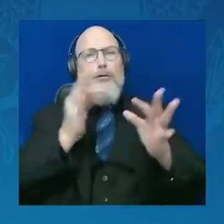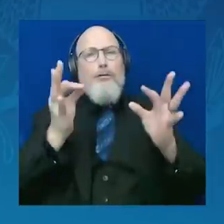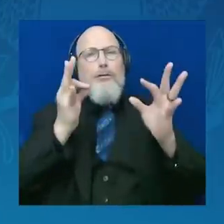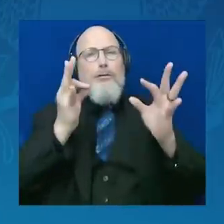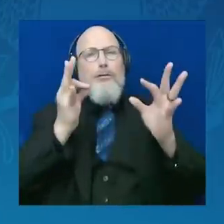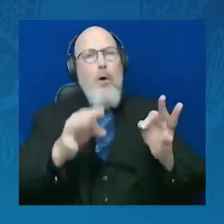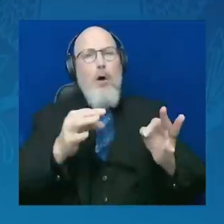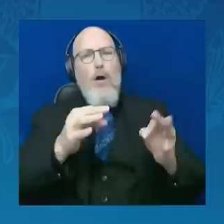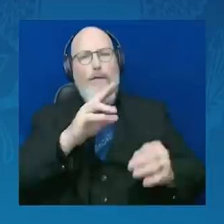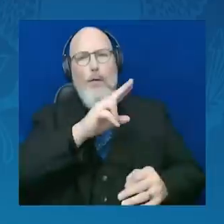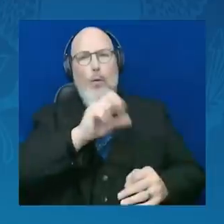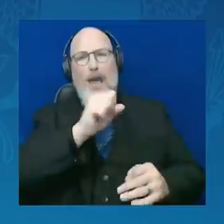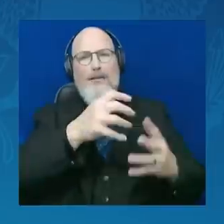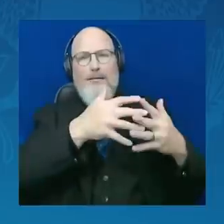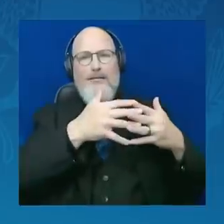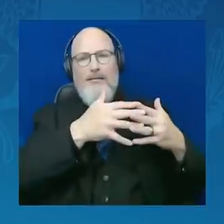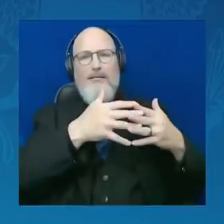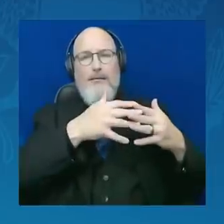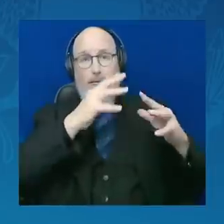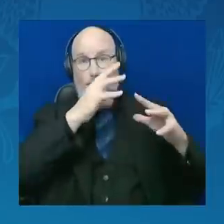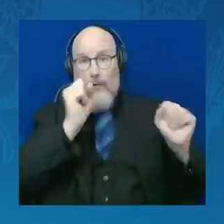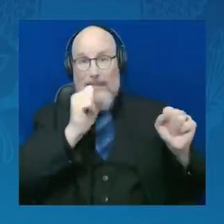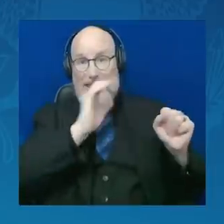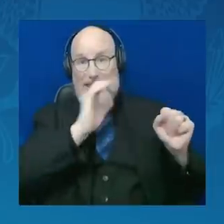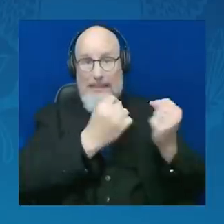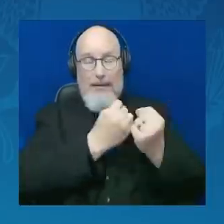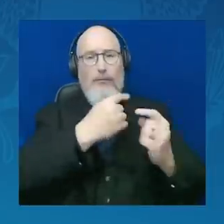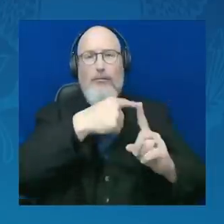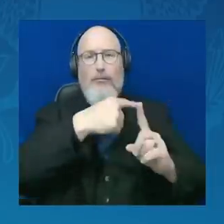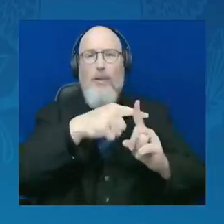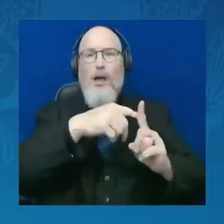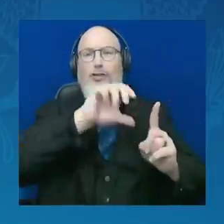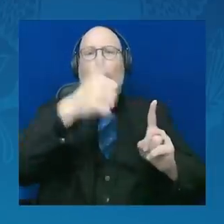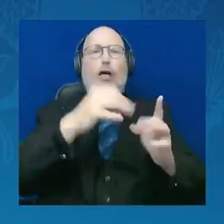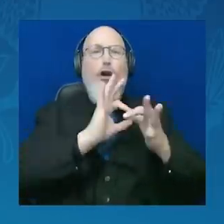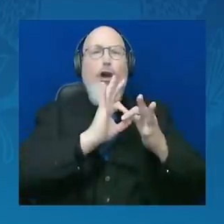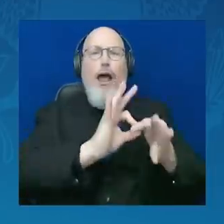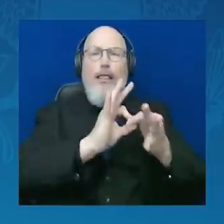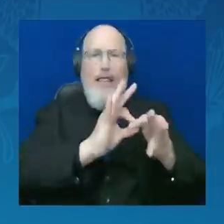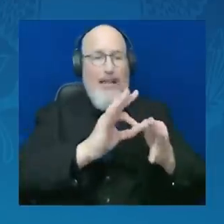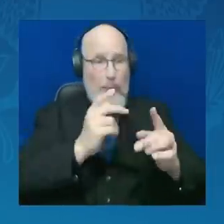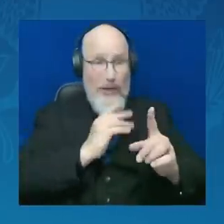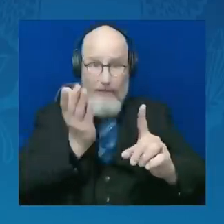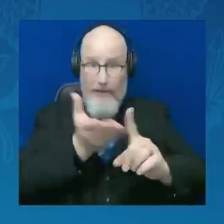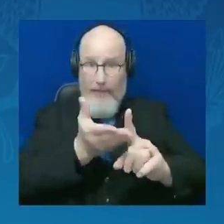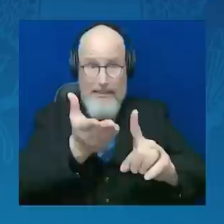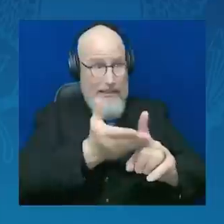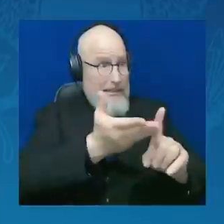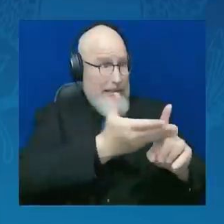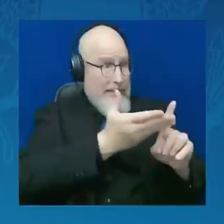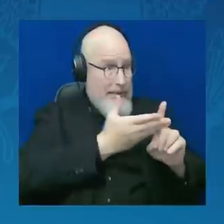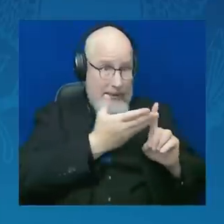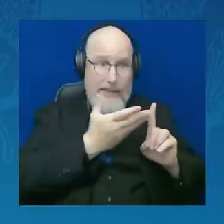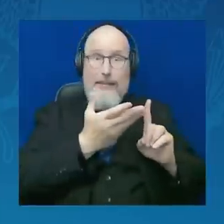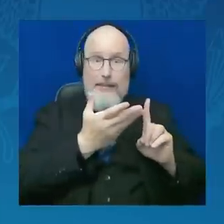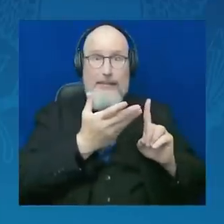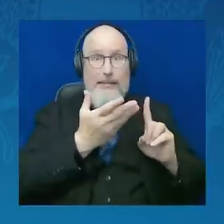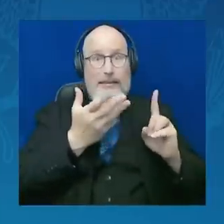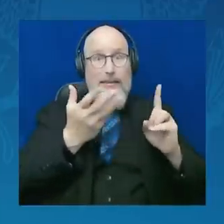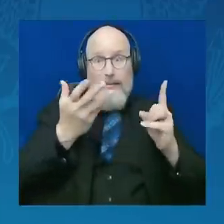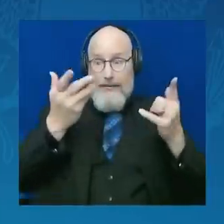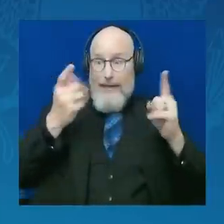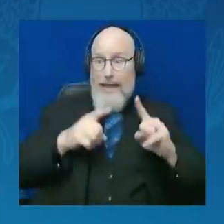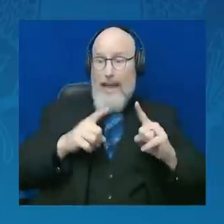team, but also through the decisions of other allies whom we were able to convince, has led to putting this presence on the eastern flank